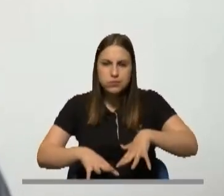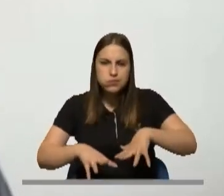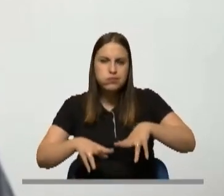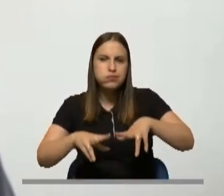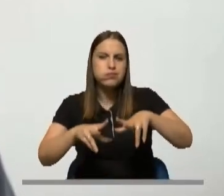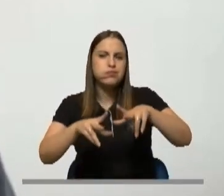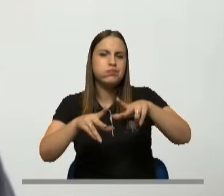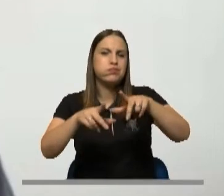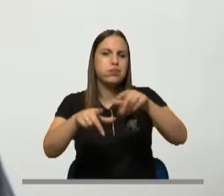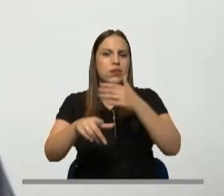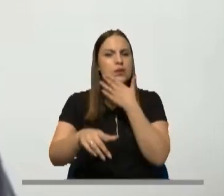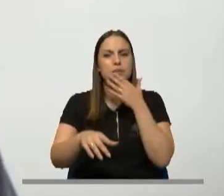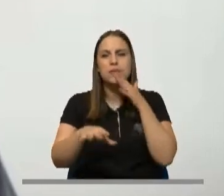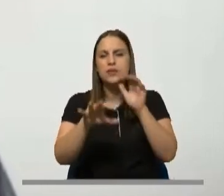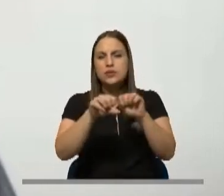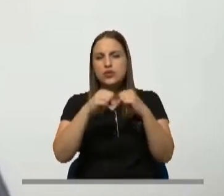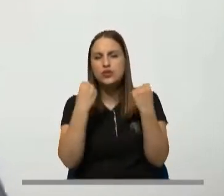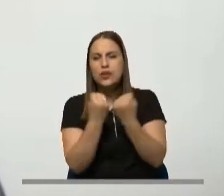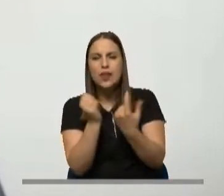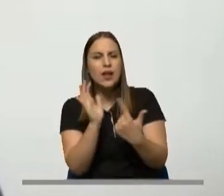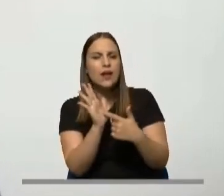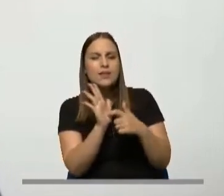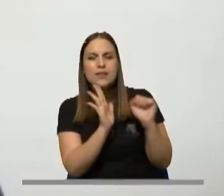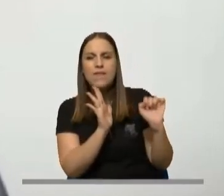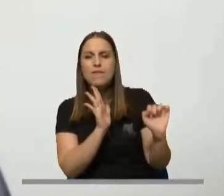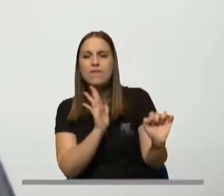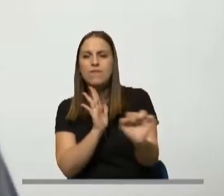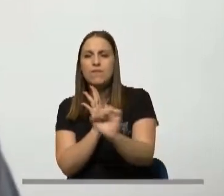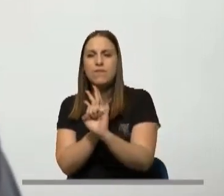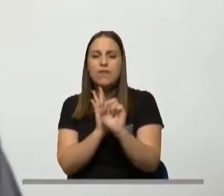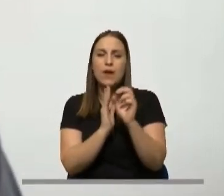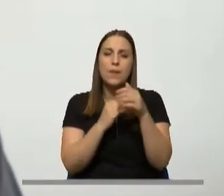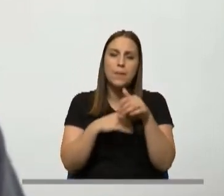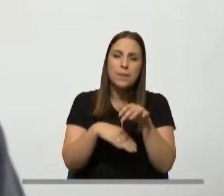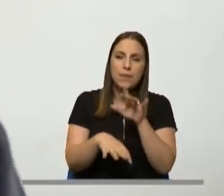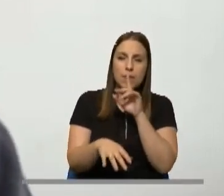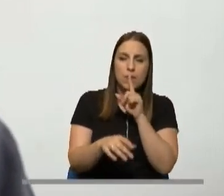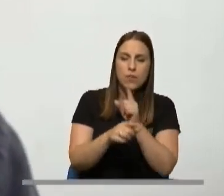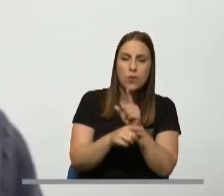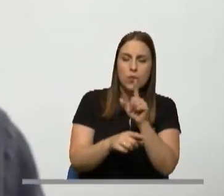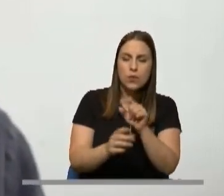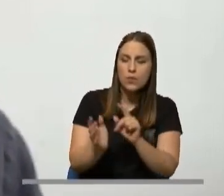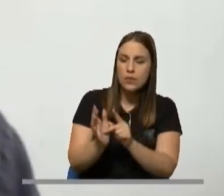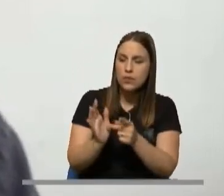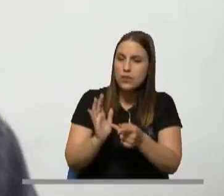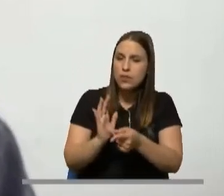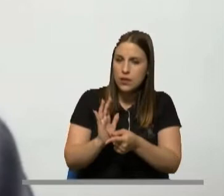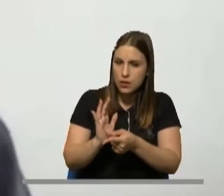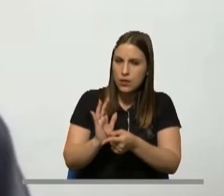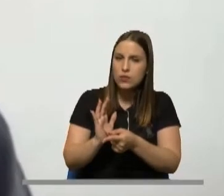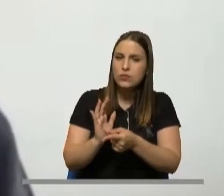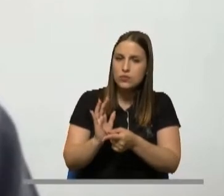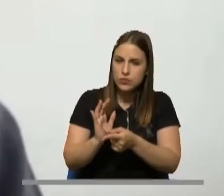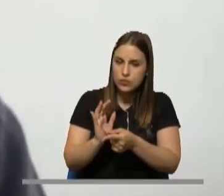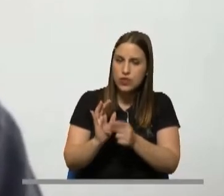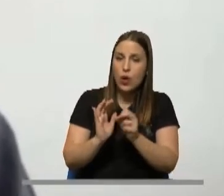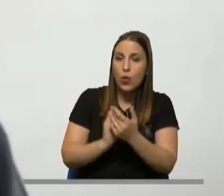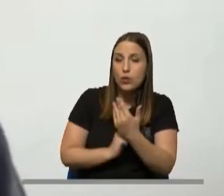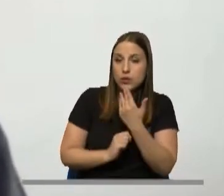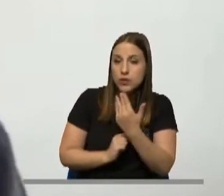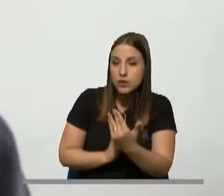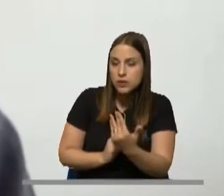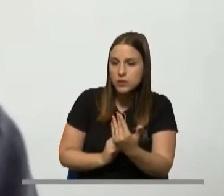contingency of the social order, where any administrative procedure, technological practice, or appeal